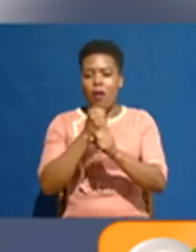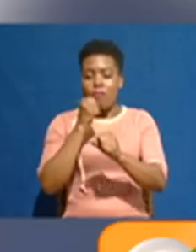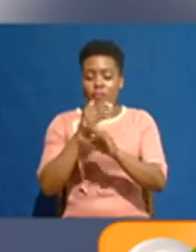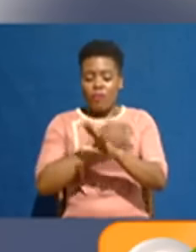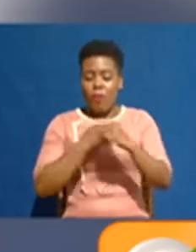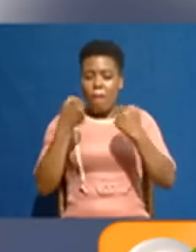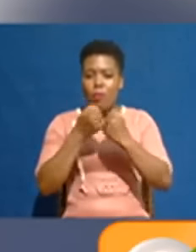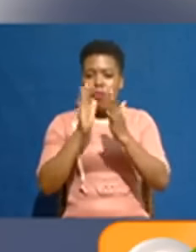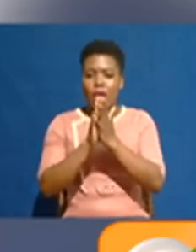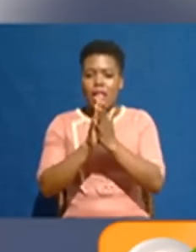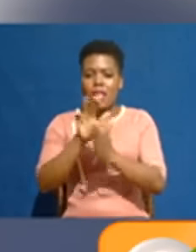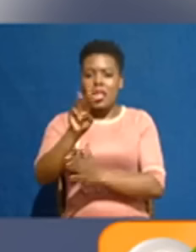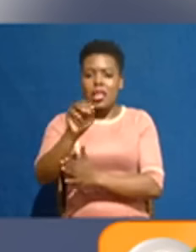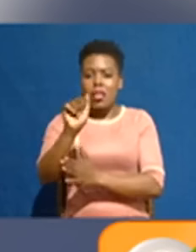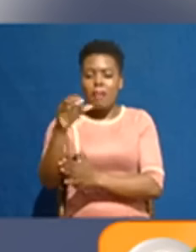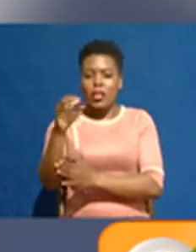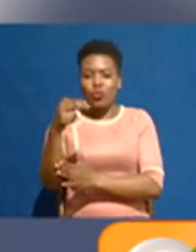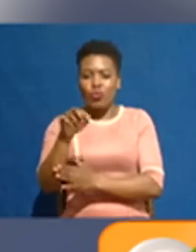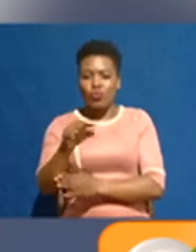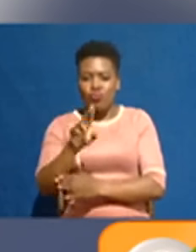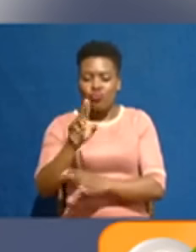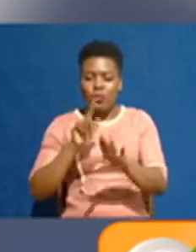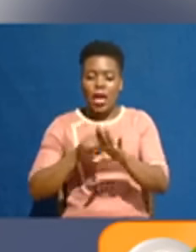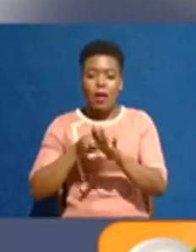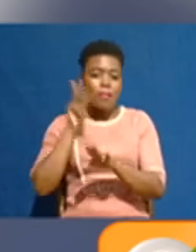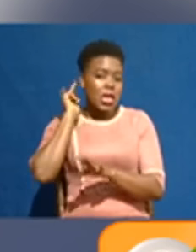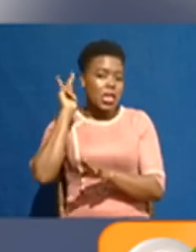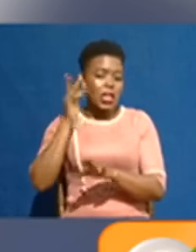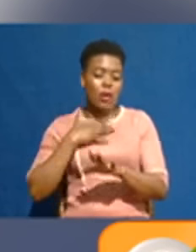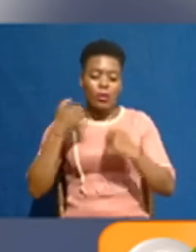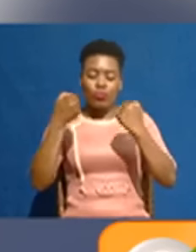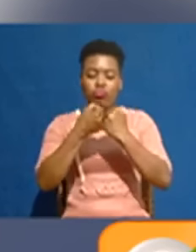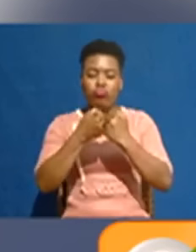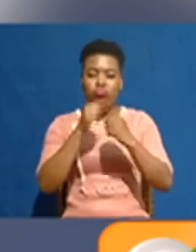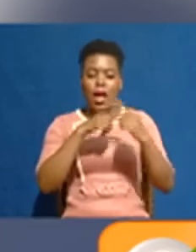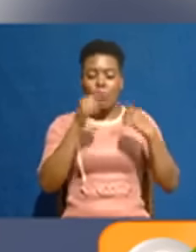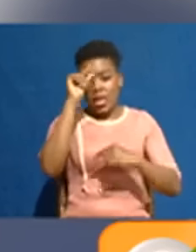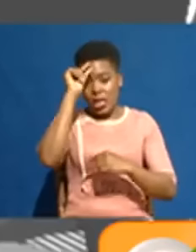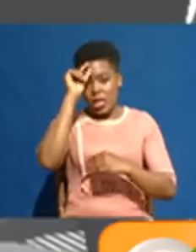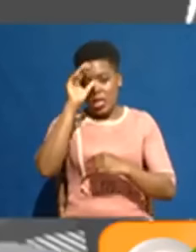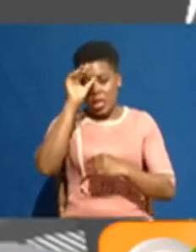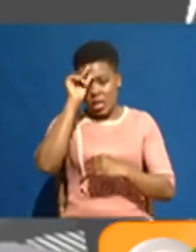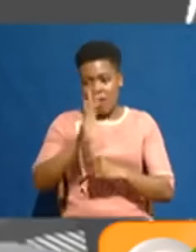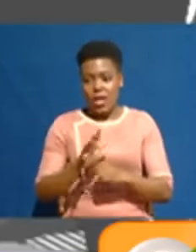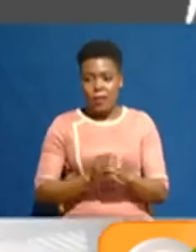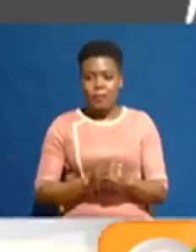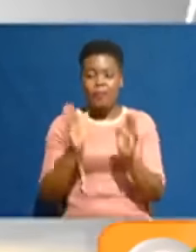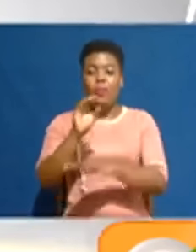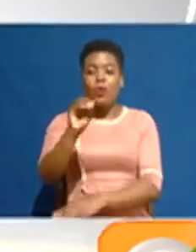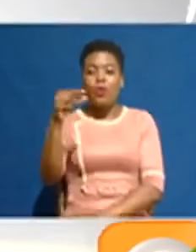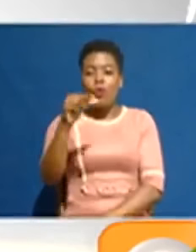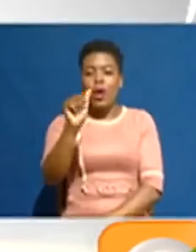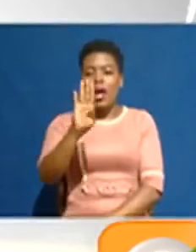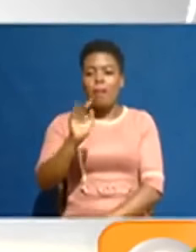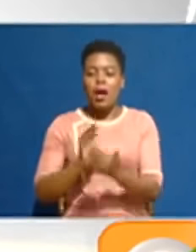running mate during the Kisi gubernatorial race in the 2022 general election. Ogamba has